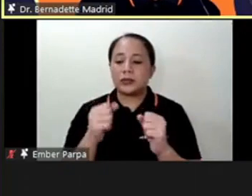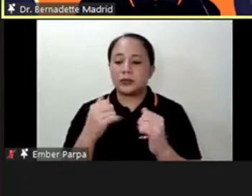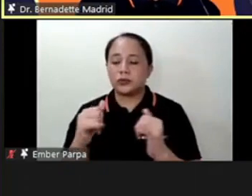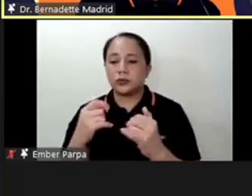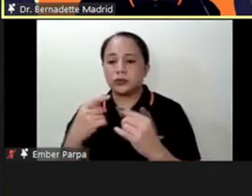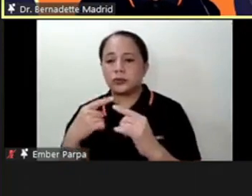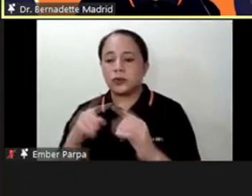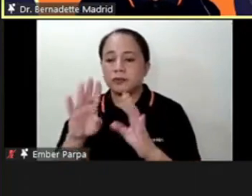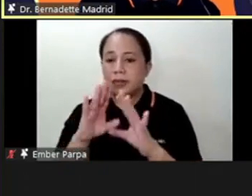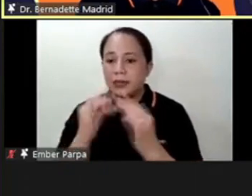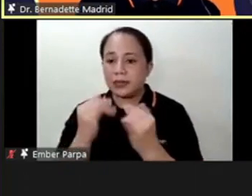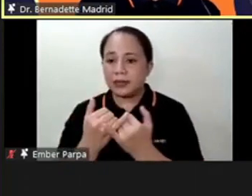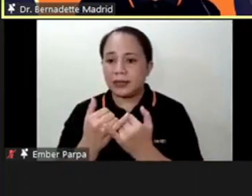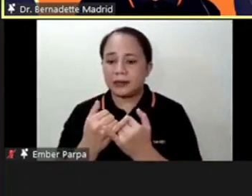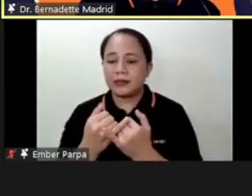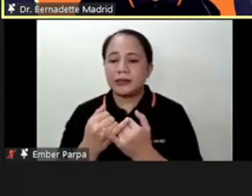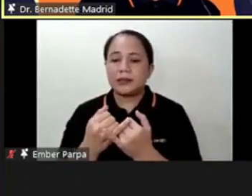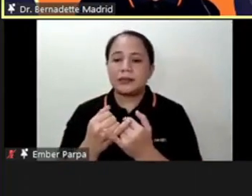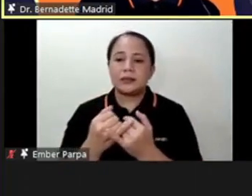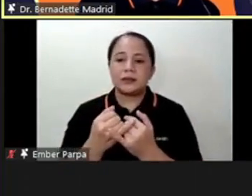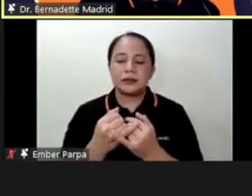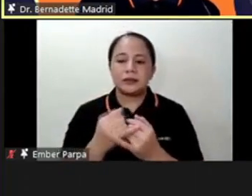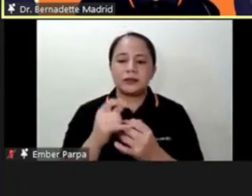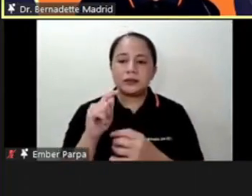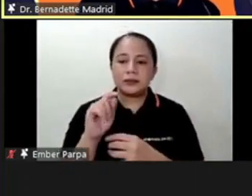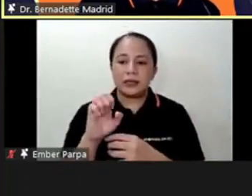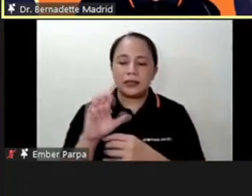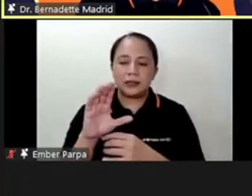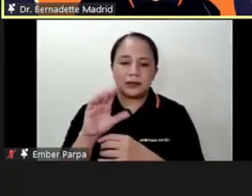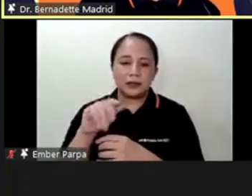the barangay tele-CPU center.